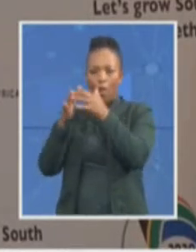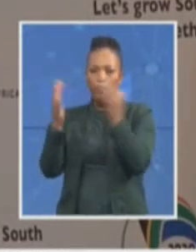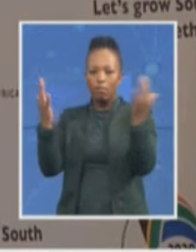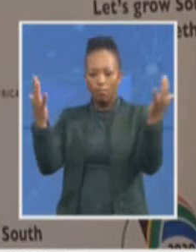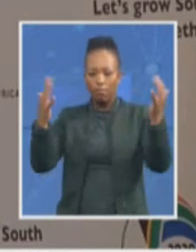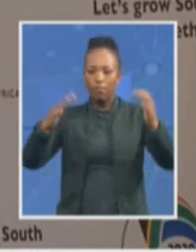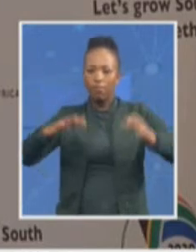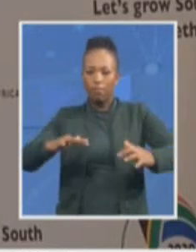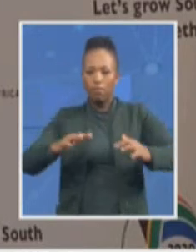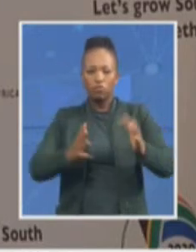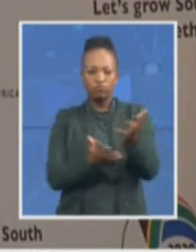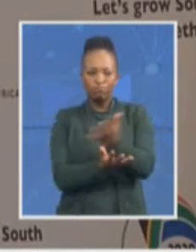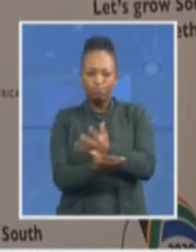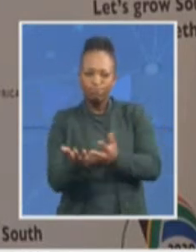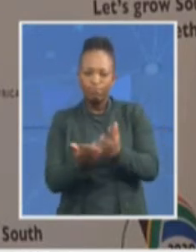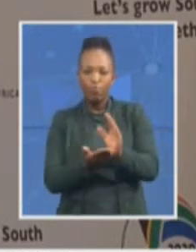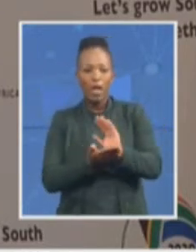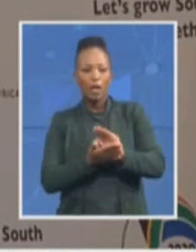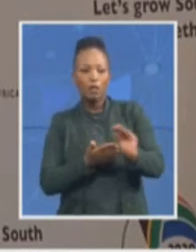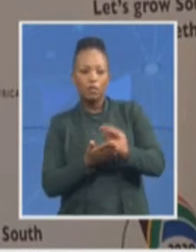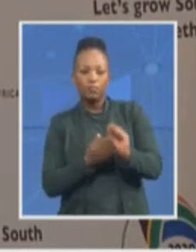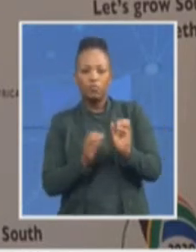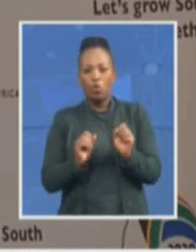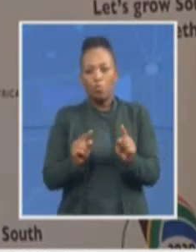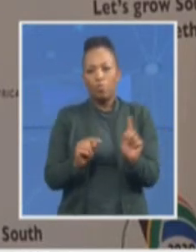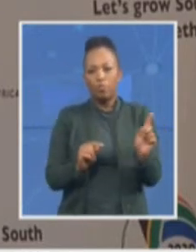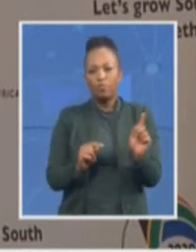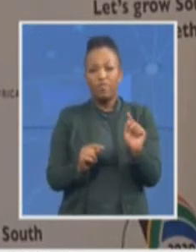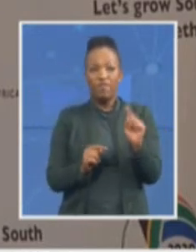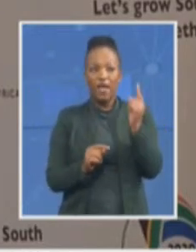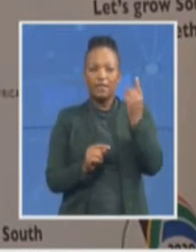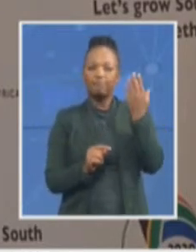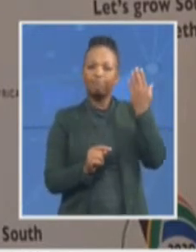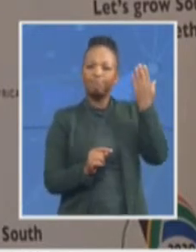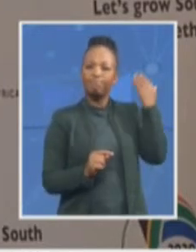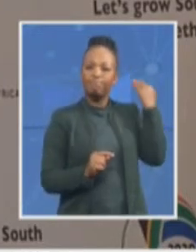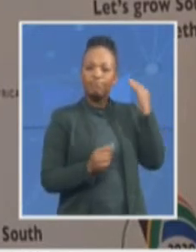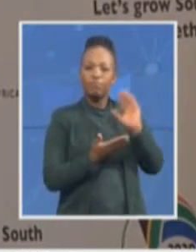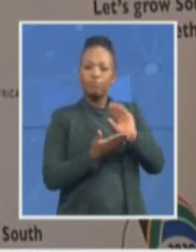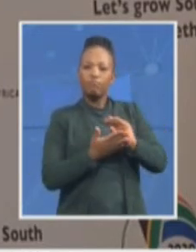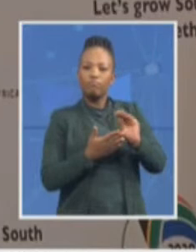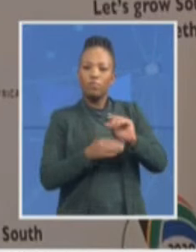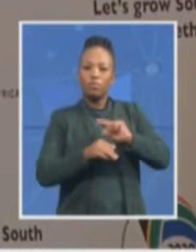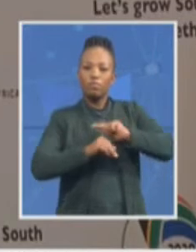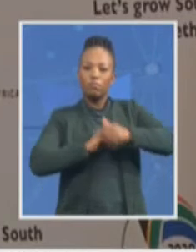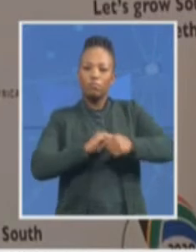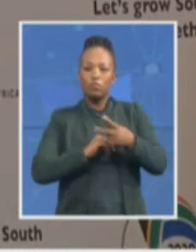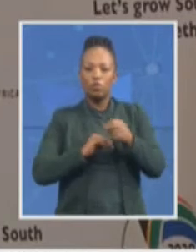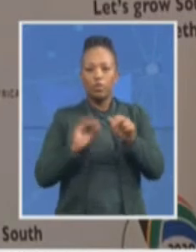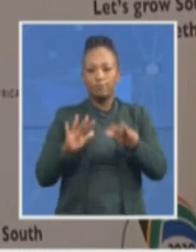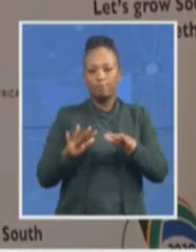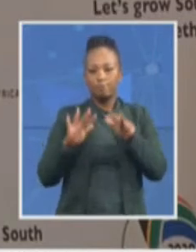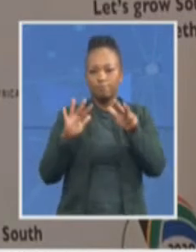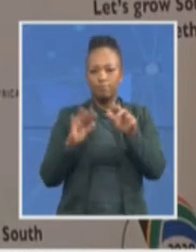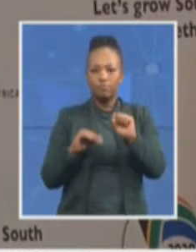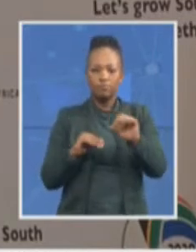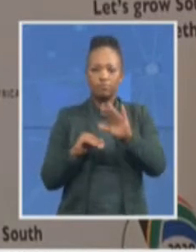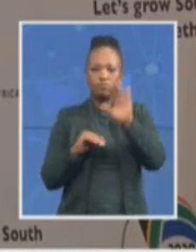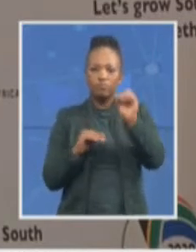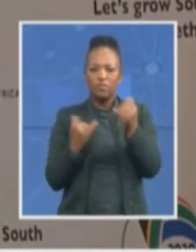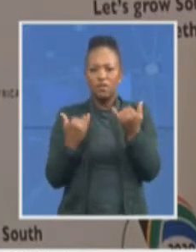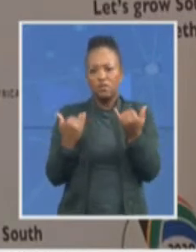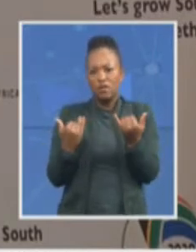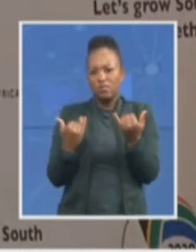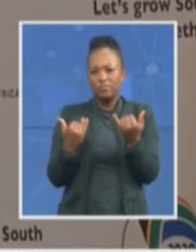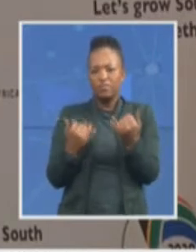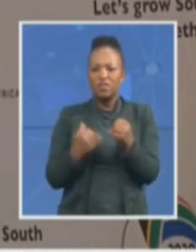Since the first investment conference in 2018, South Africa has attracted $774 billion